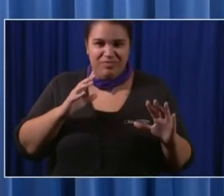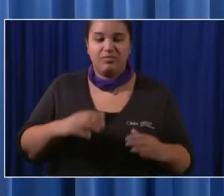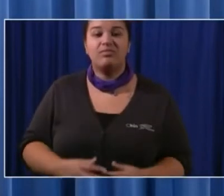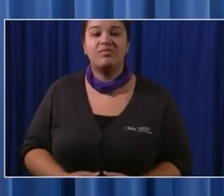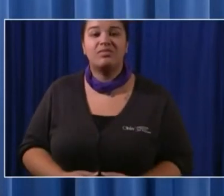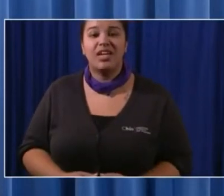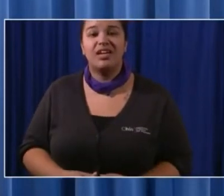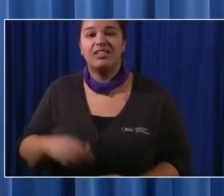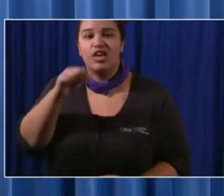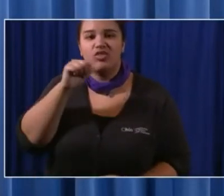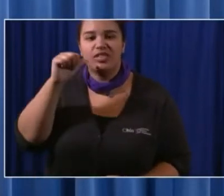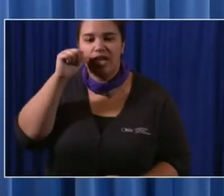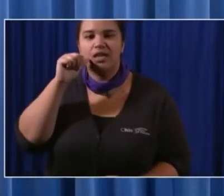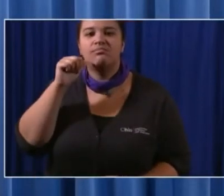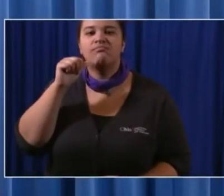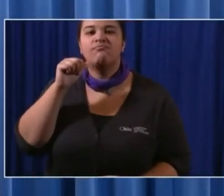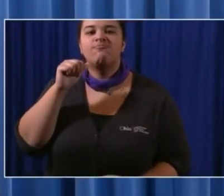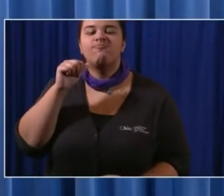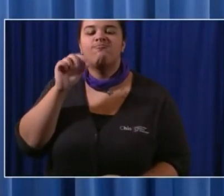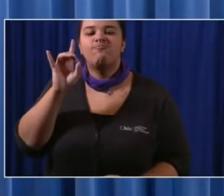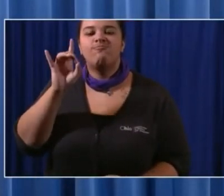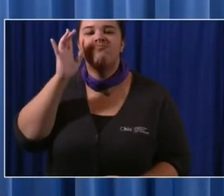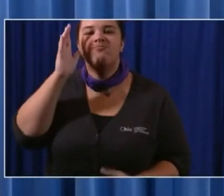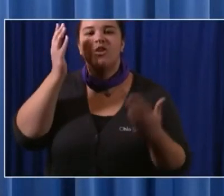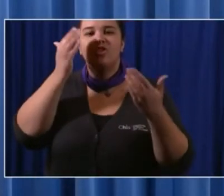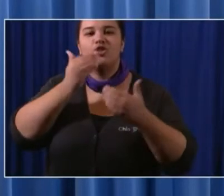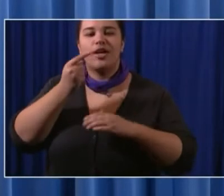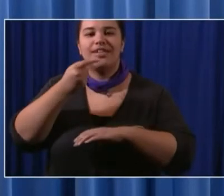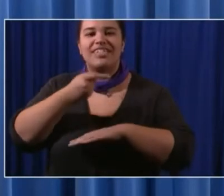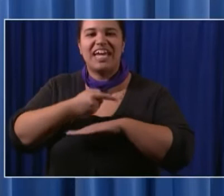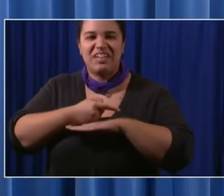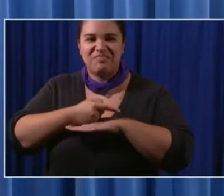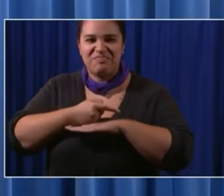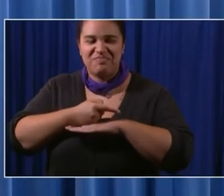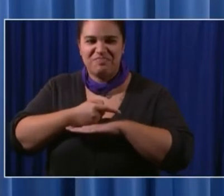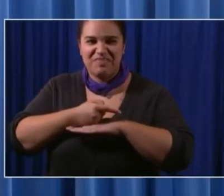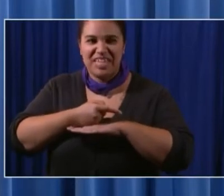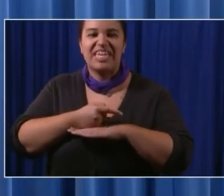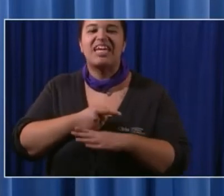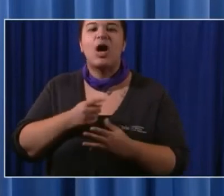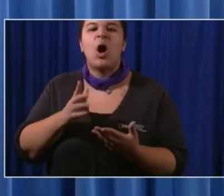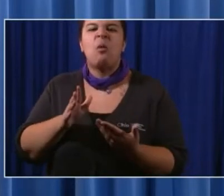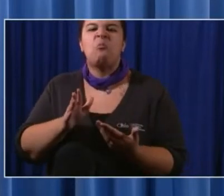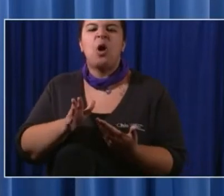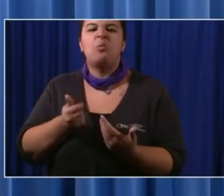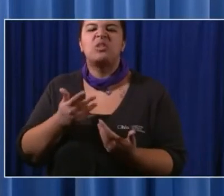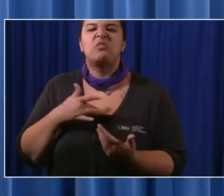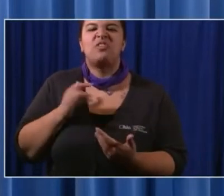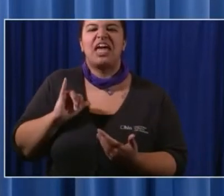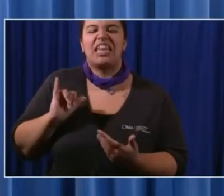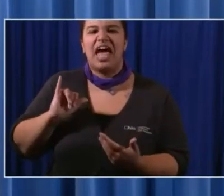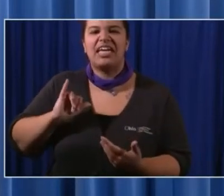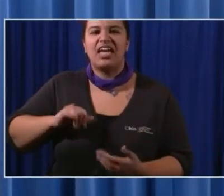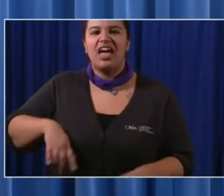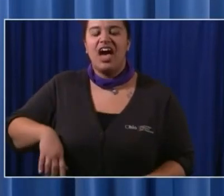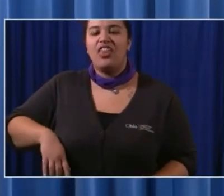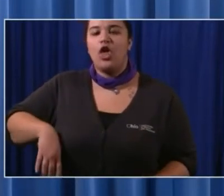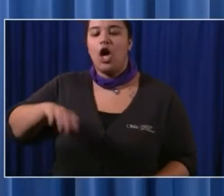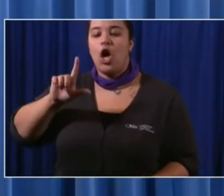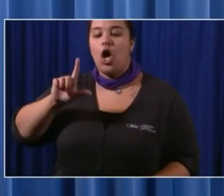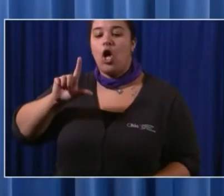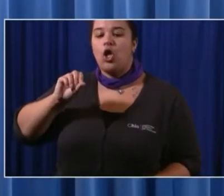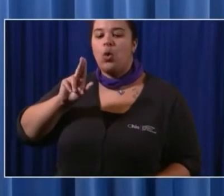Ohio. And all you need is the frogs and the locusts, and you will be the plague. Hopefully, Ohio will have leave his dark